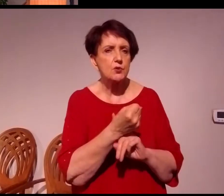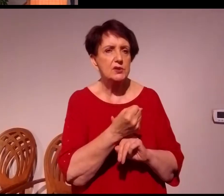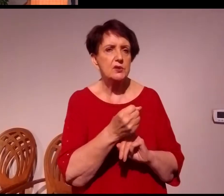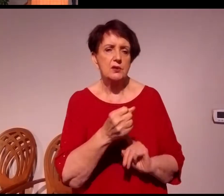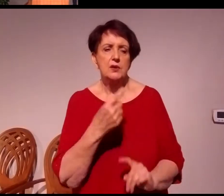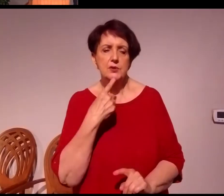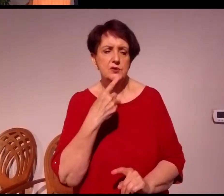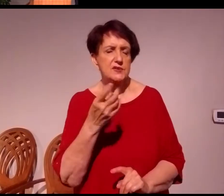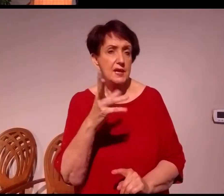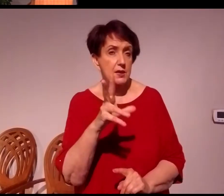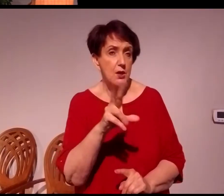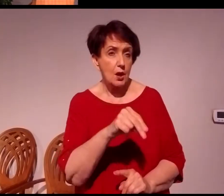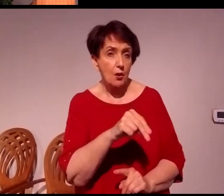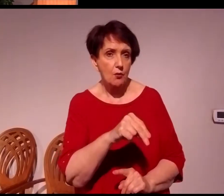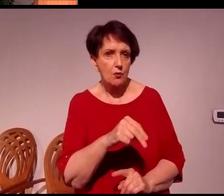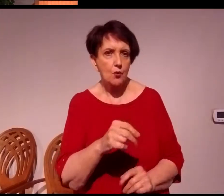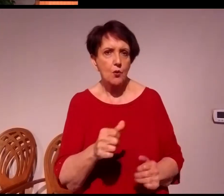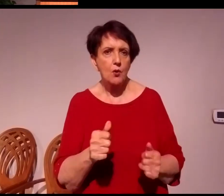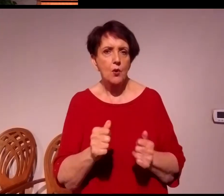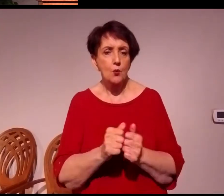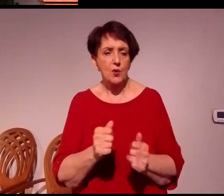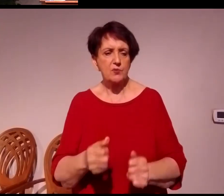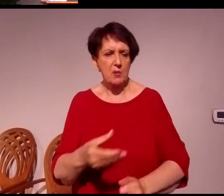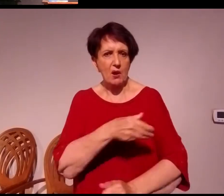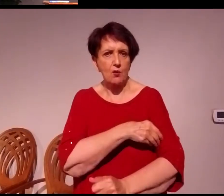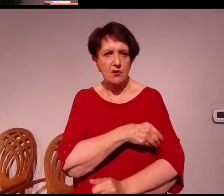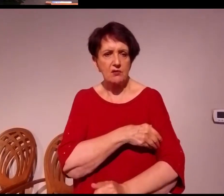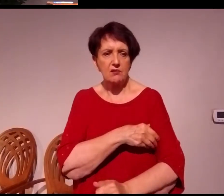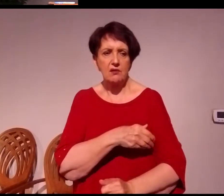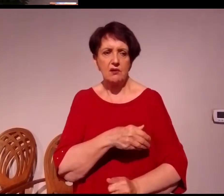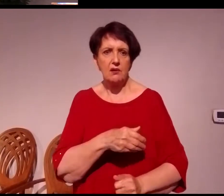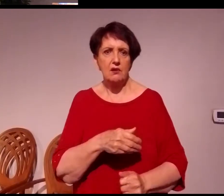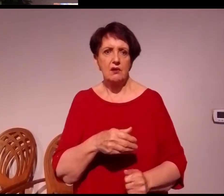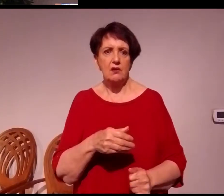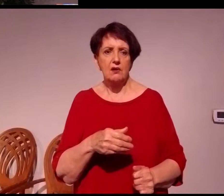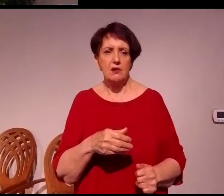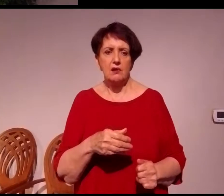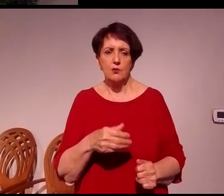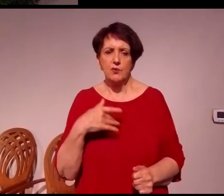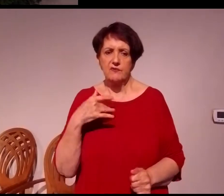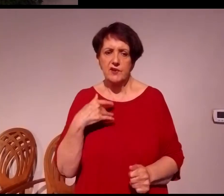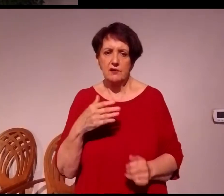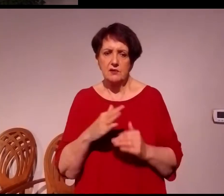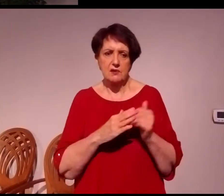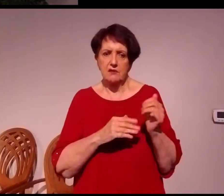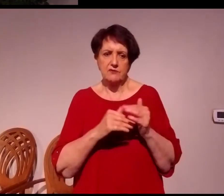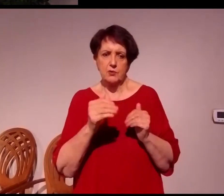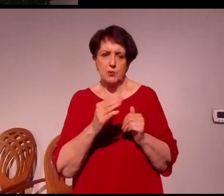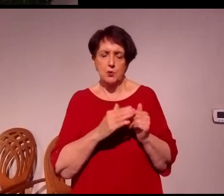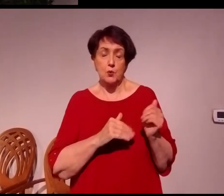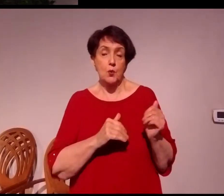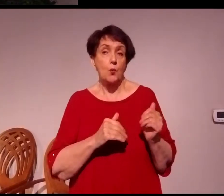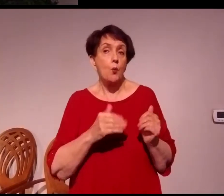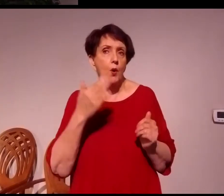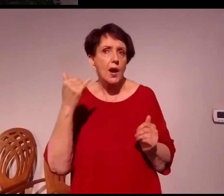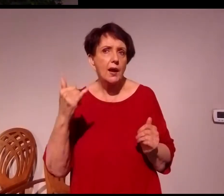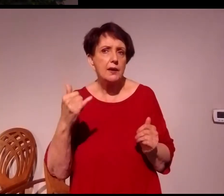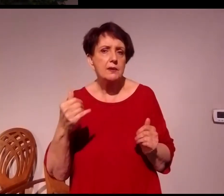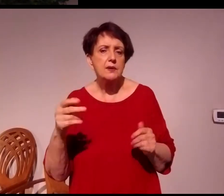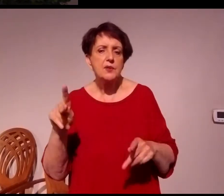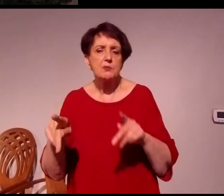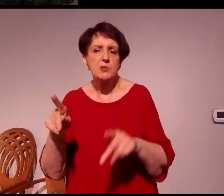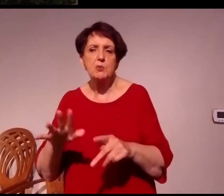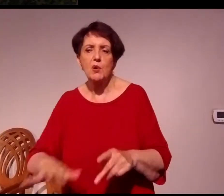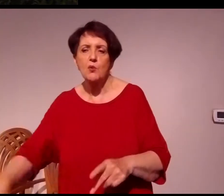with power, that can be very uncomfortable for us because it seems so uncomfortable for the people around